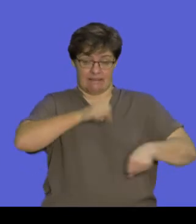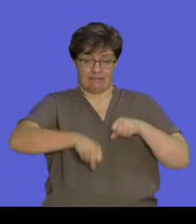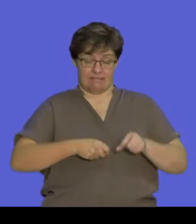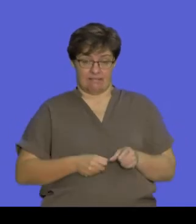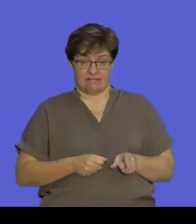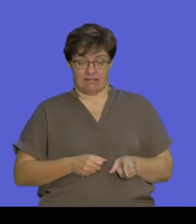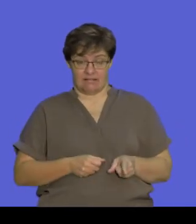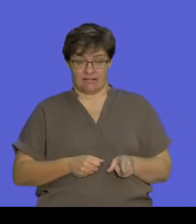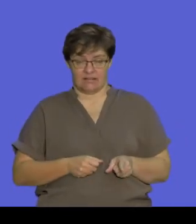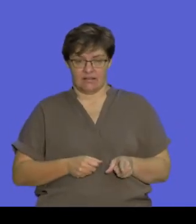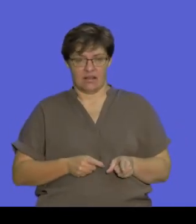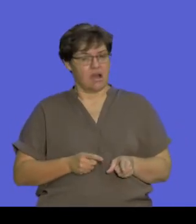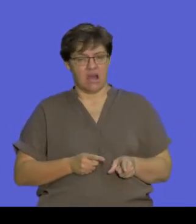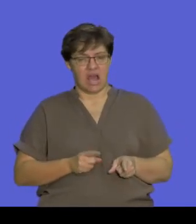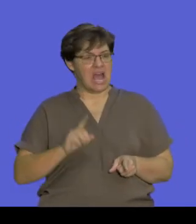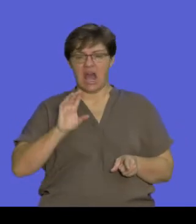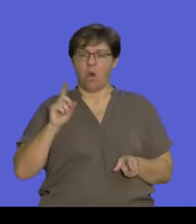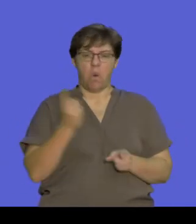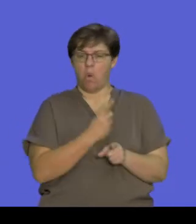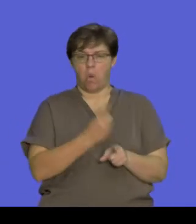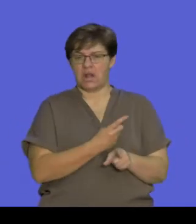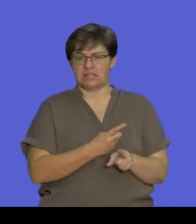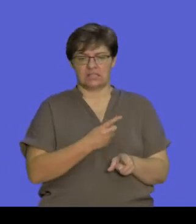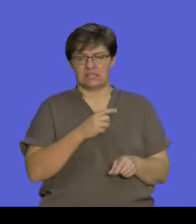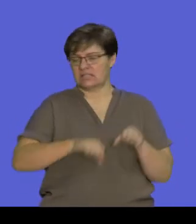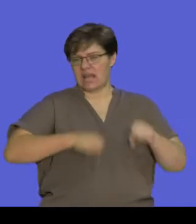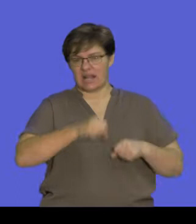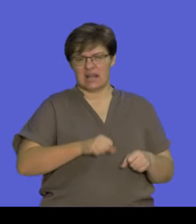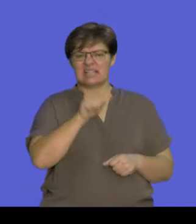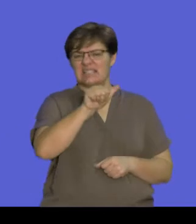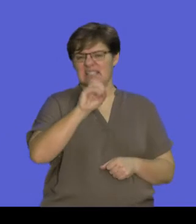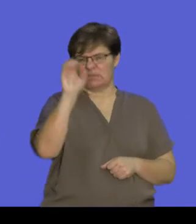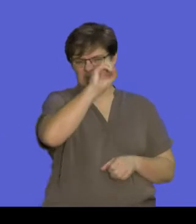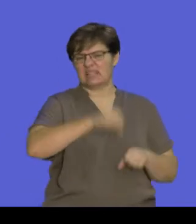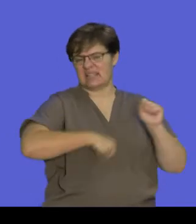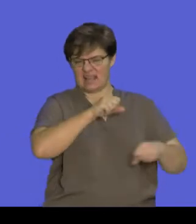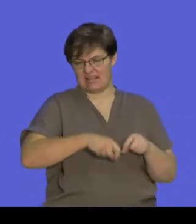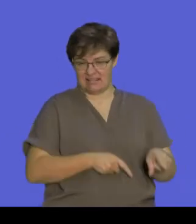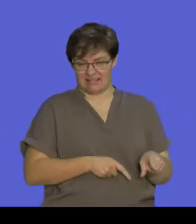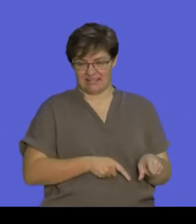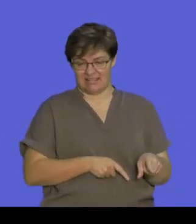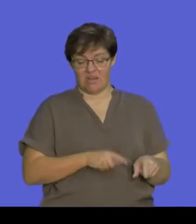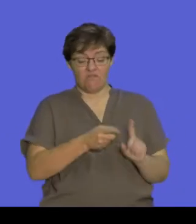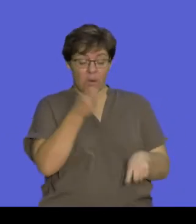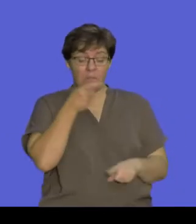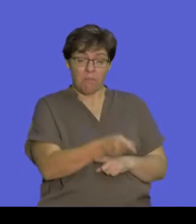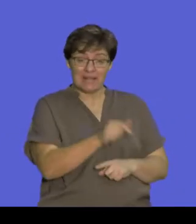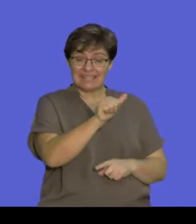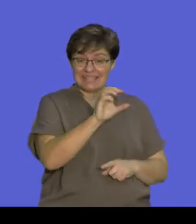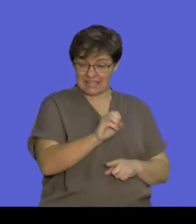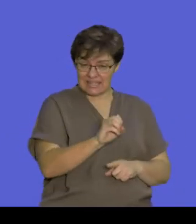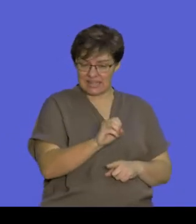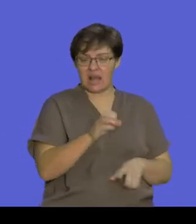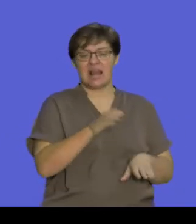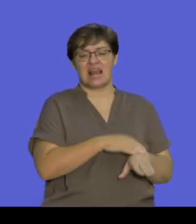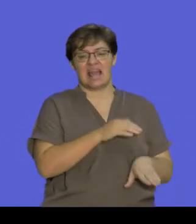we recognize it's not every time that he cycles, it's 60%, and of the 60%, he is